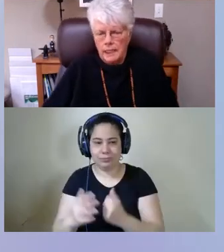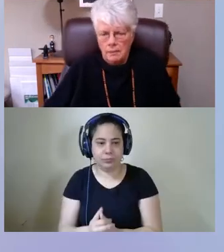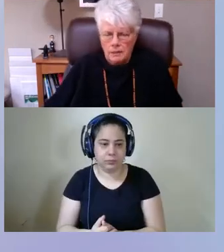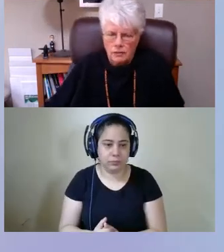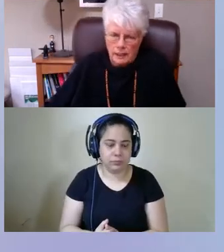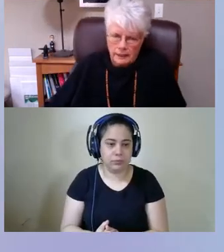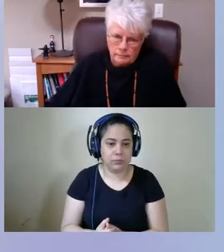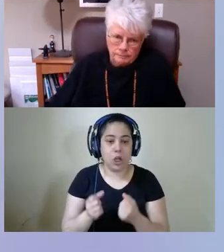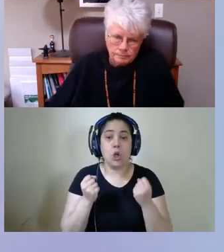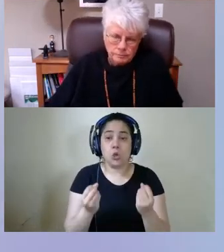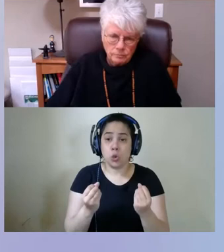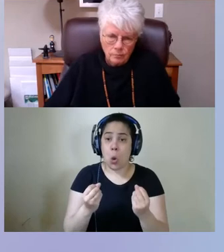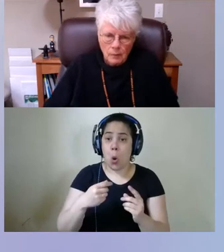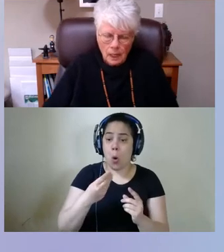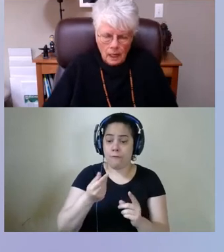many months later,